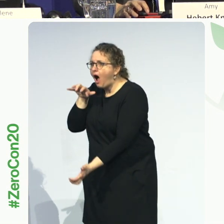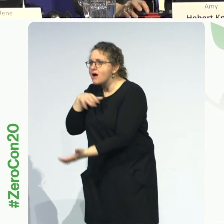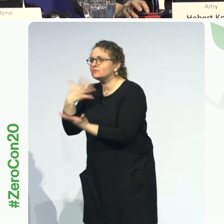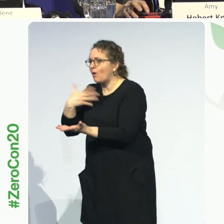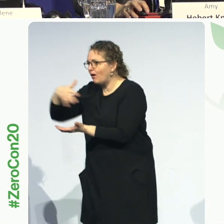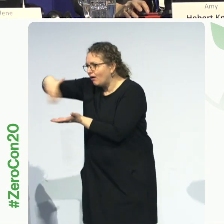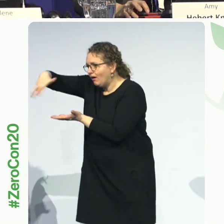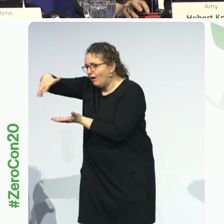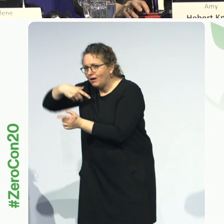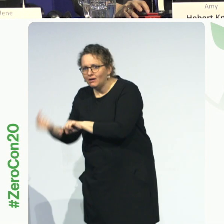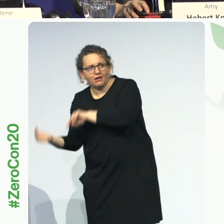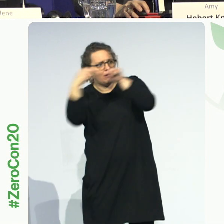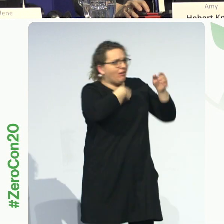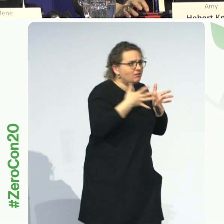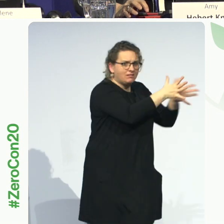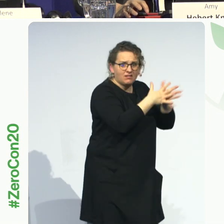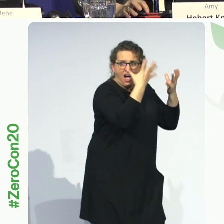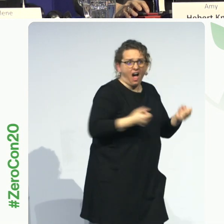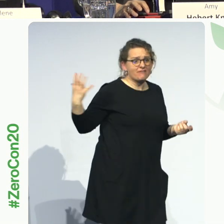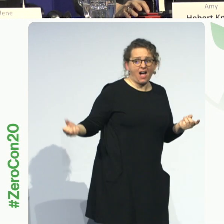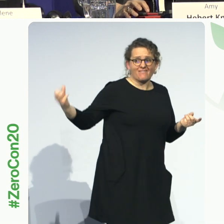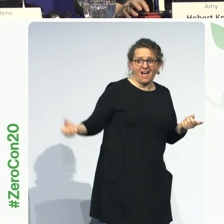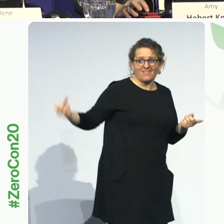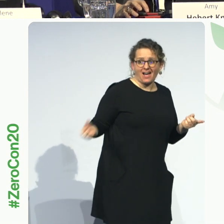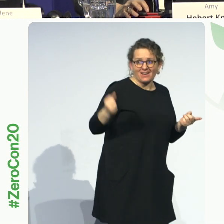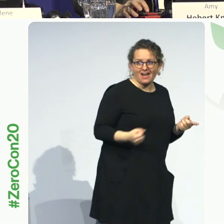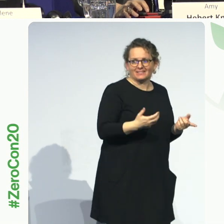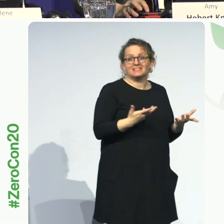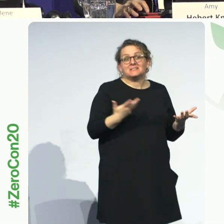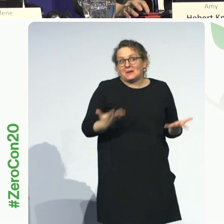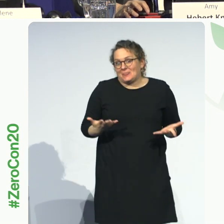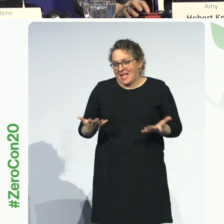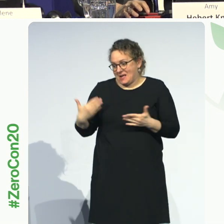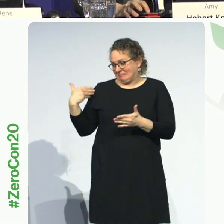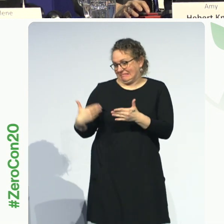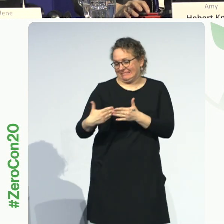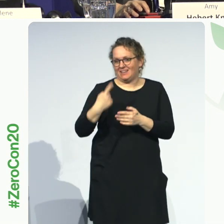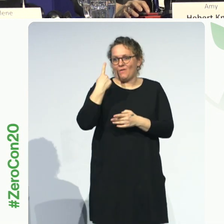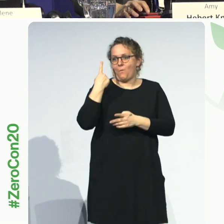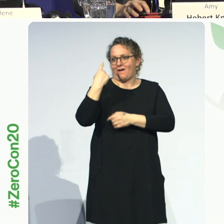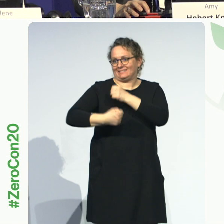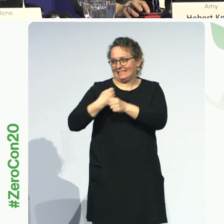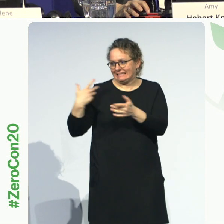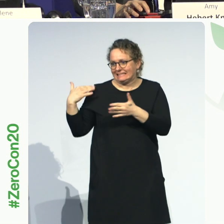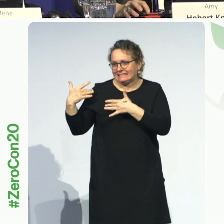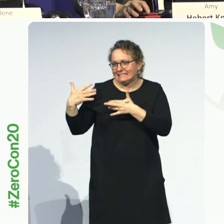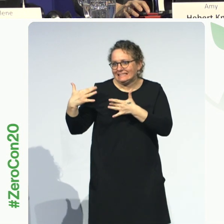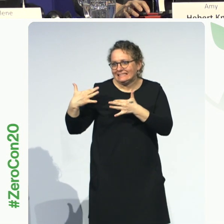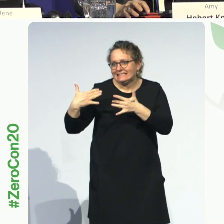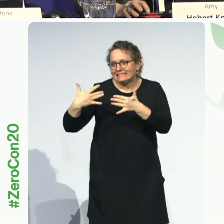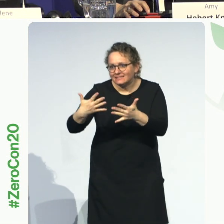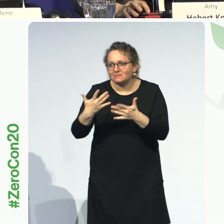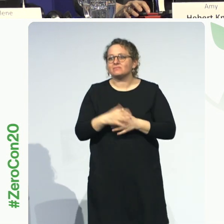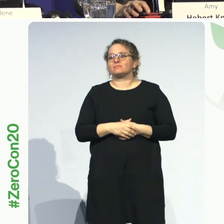US at a school for the deaf, and this will benefit them by learning English,